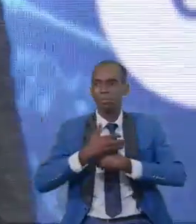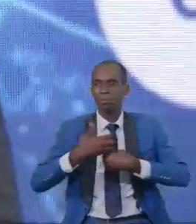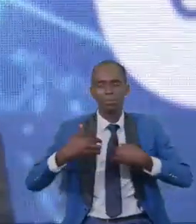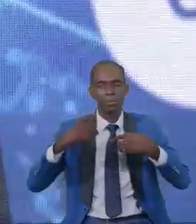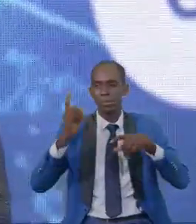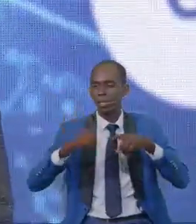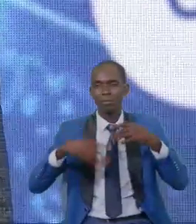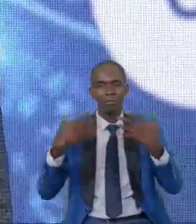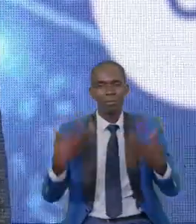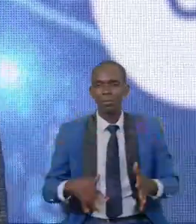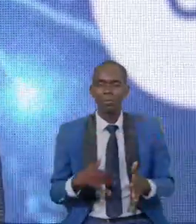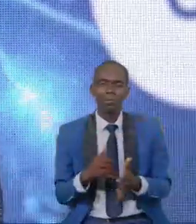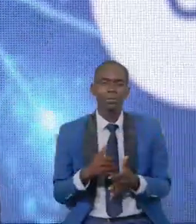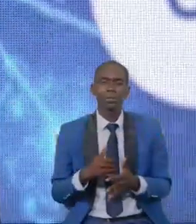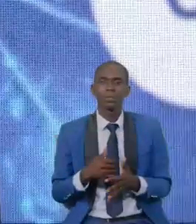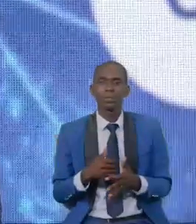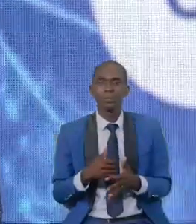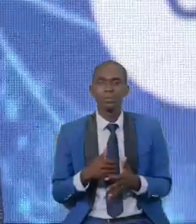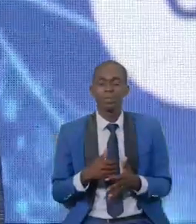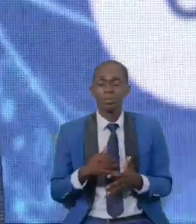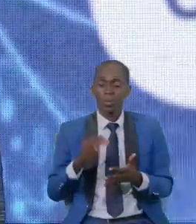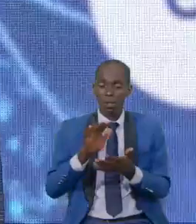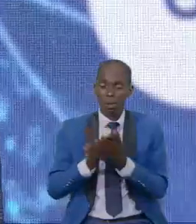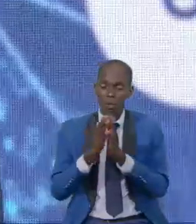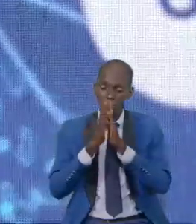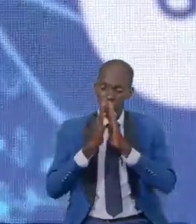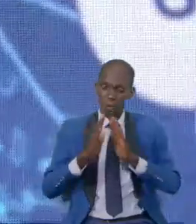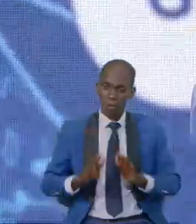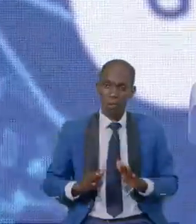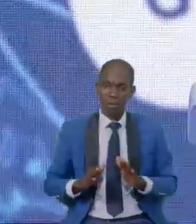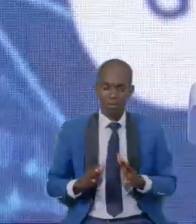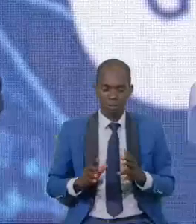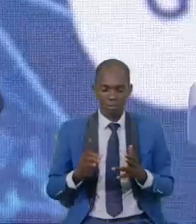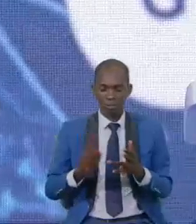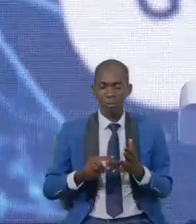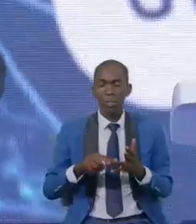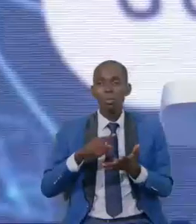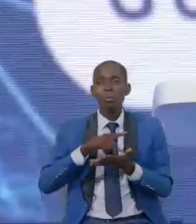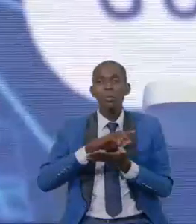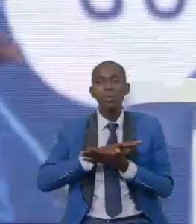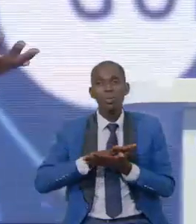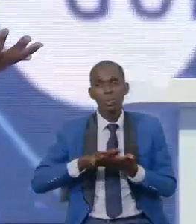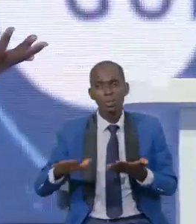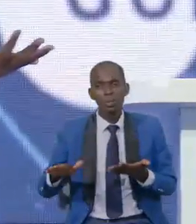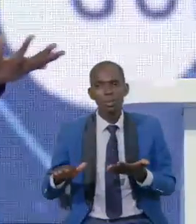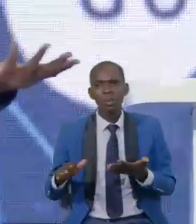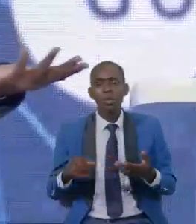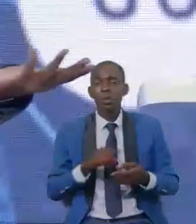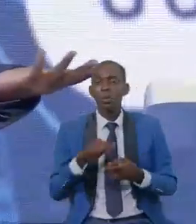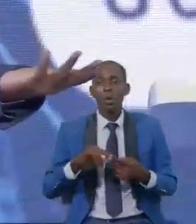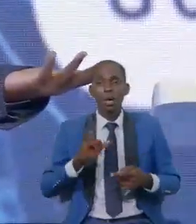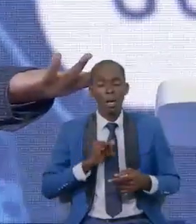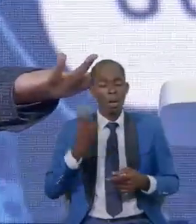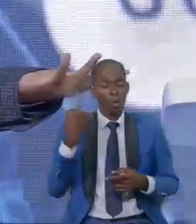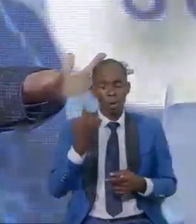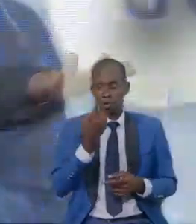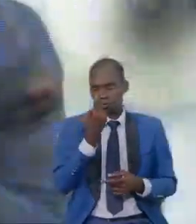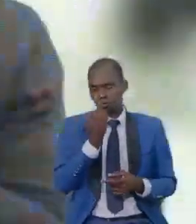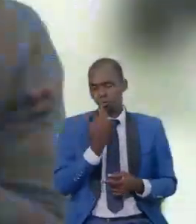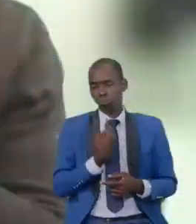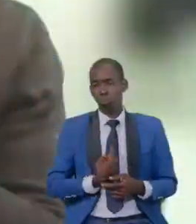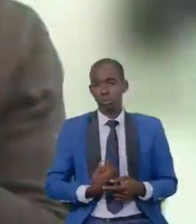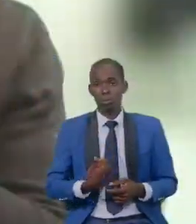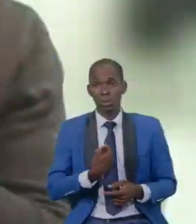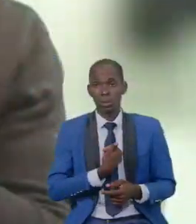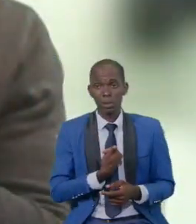Peace, purity, when I was alone by myself,